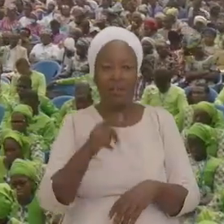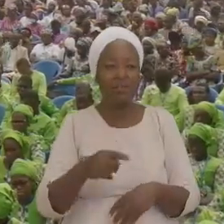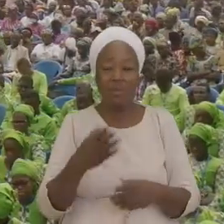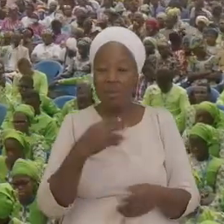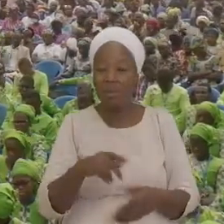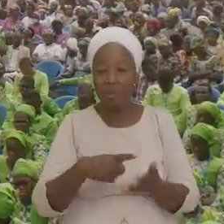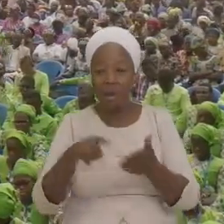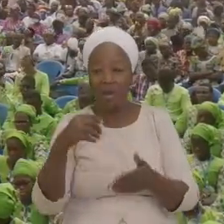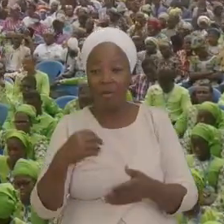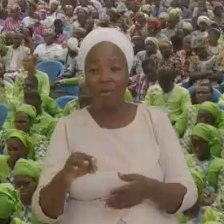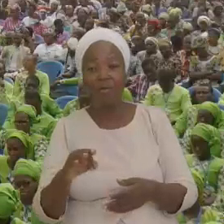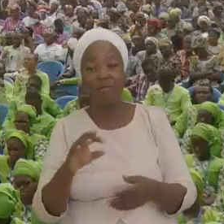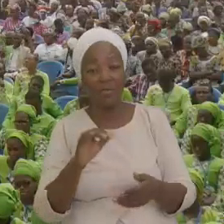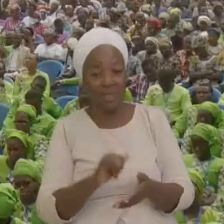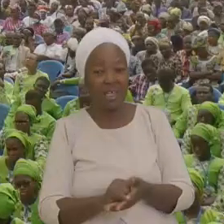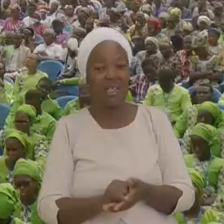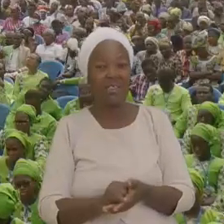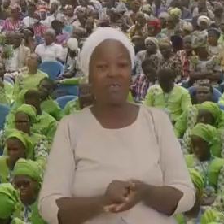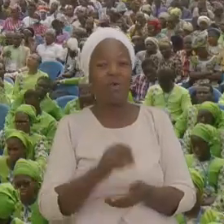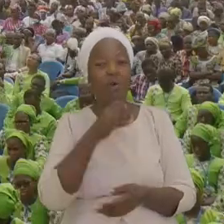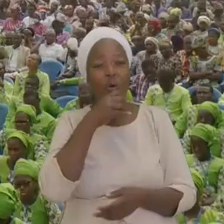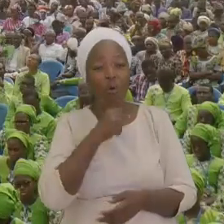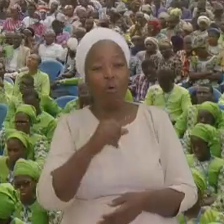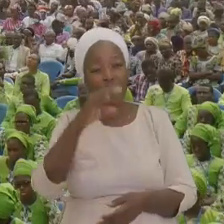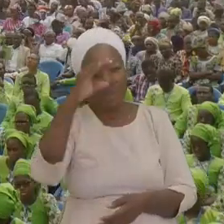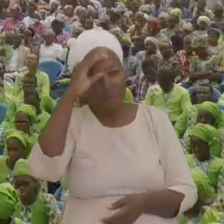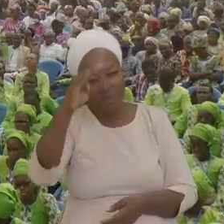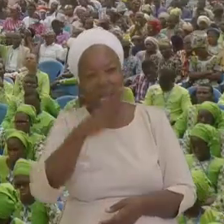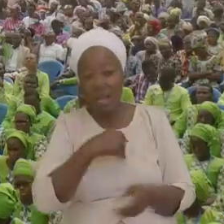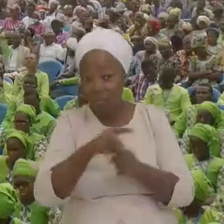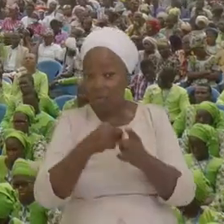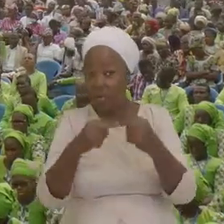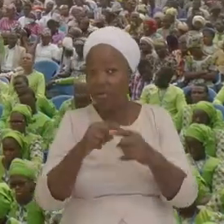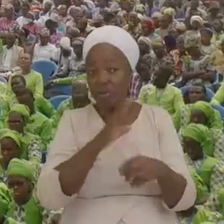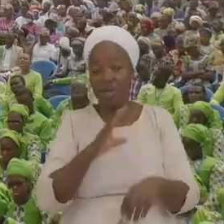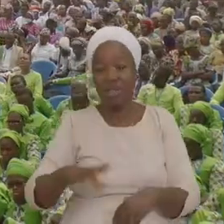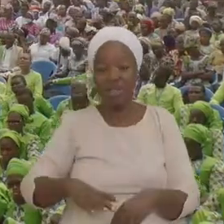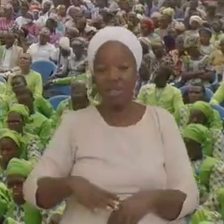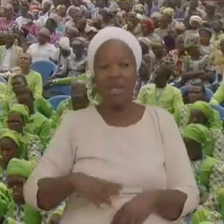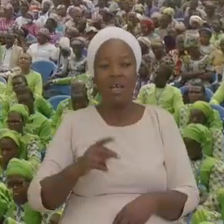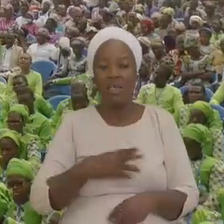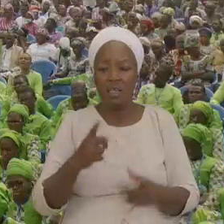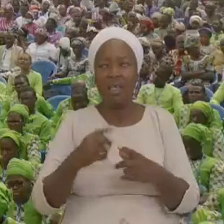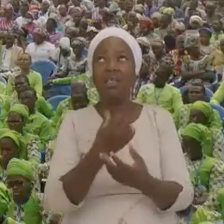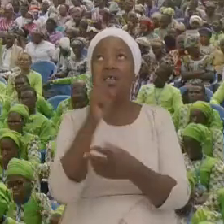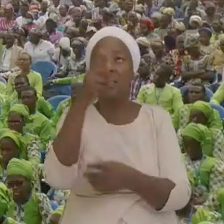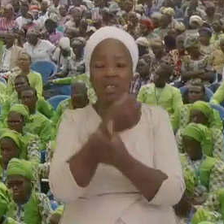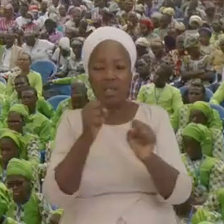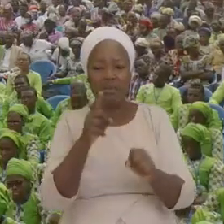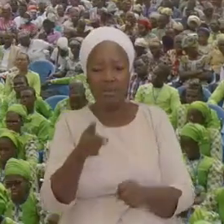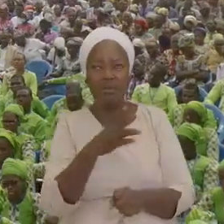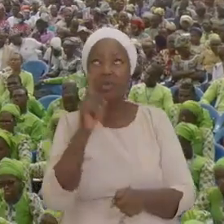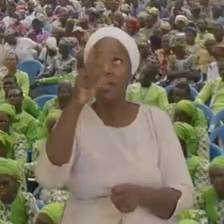old man. And when you come to Christ, he saves you, he forgives